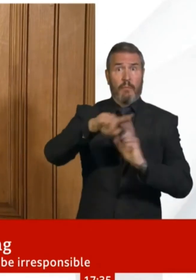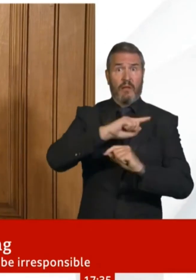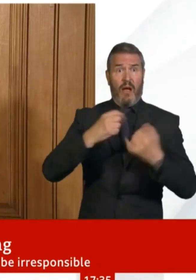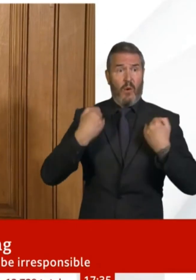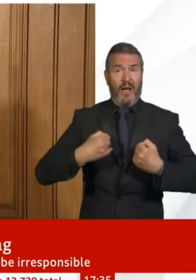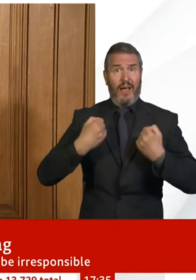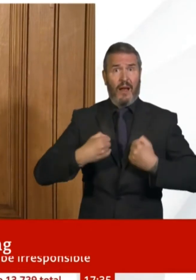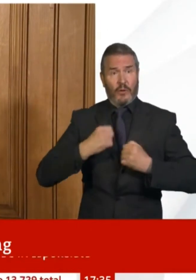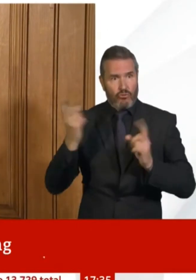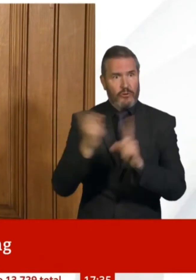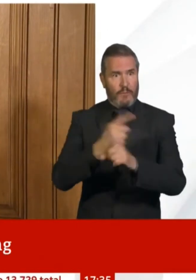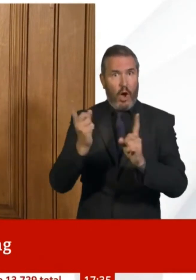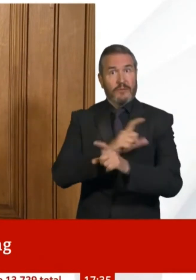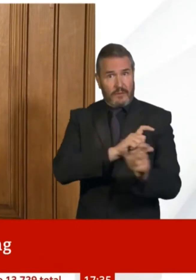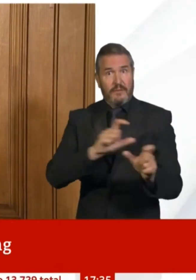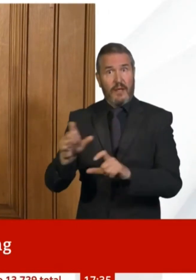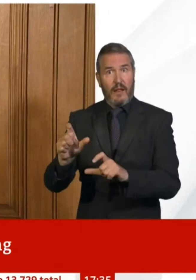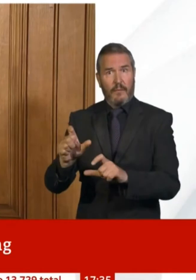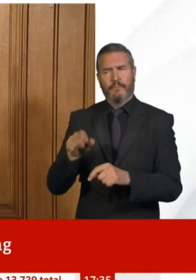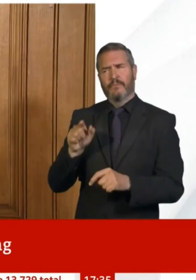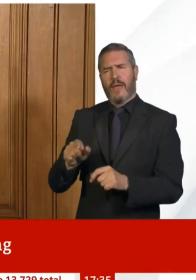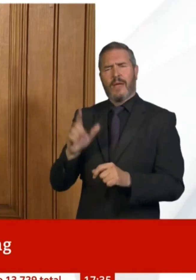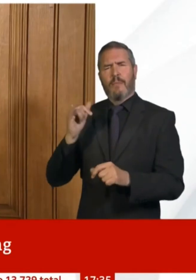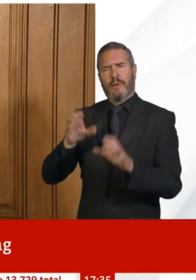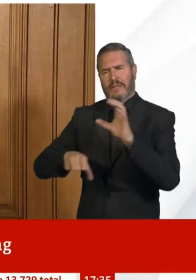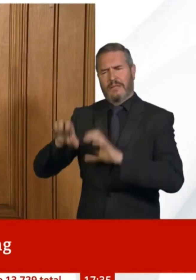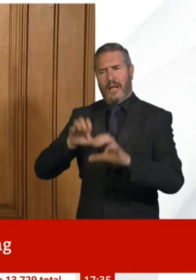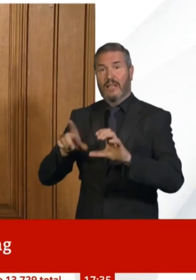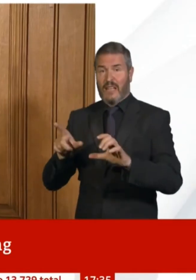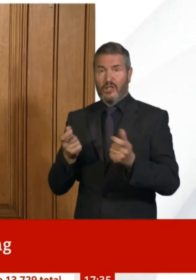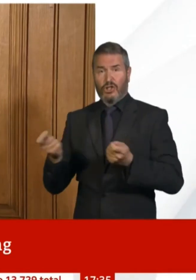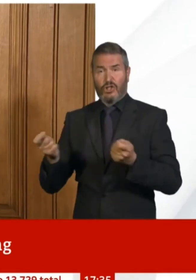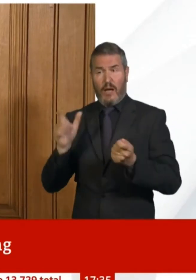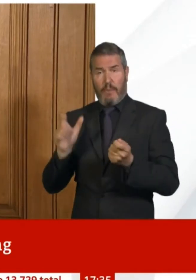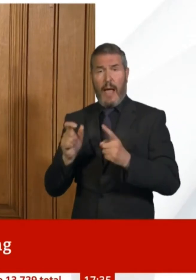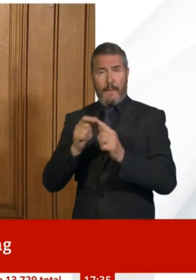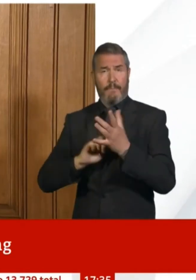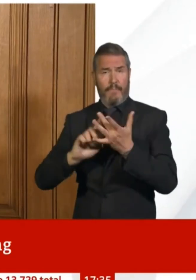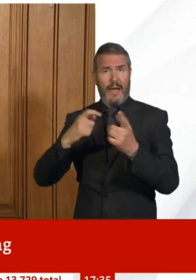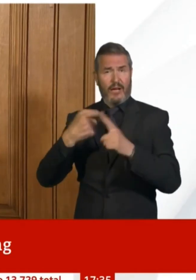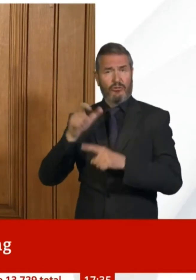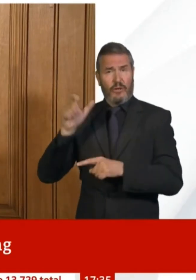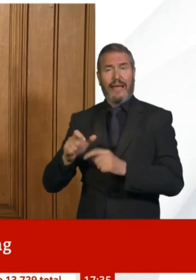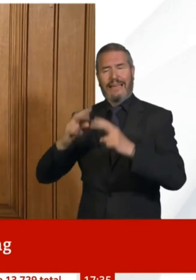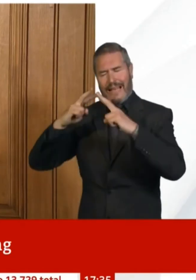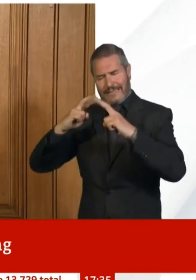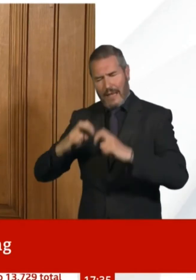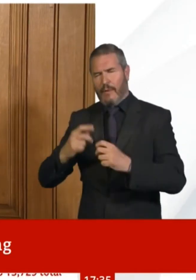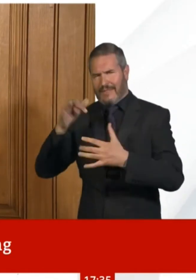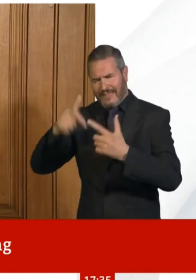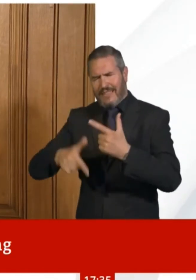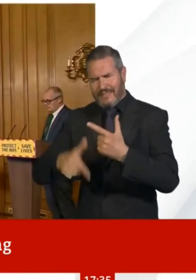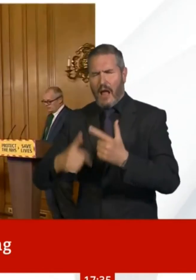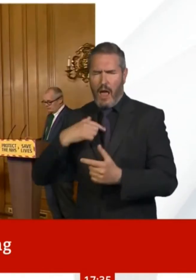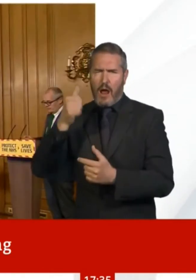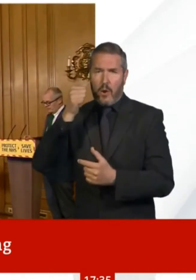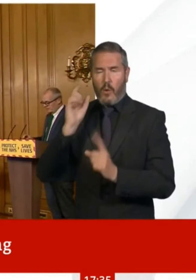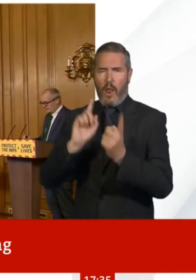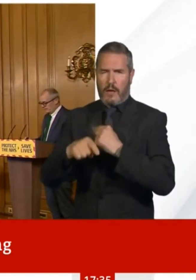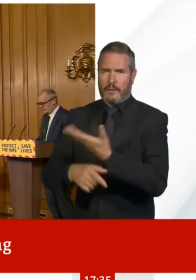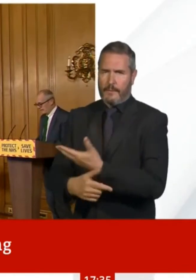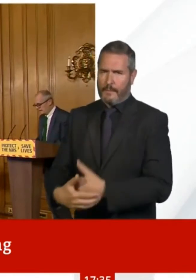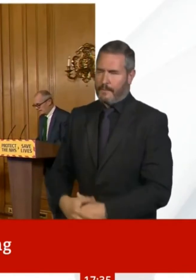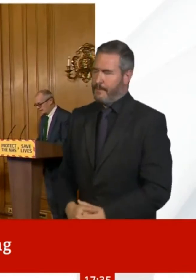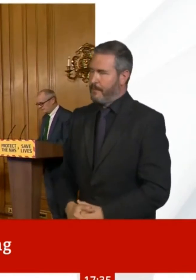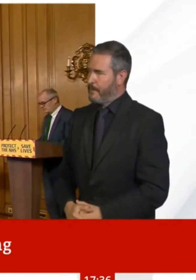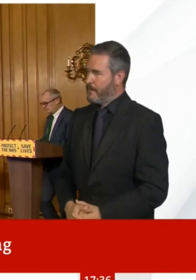actually something which SAGE, which Patrick chairs, has looked at in some detail and will continue to do so. Patrick, you want to add to that? We